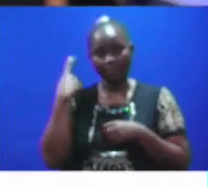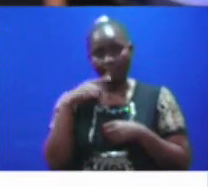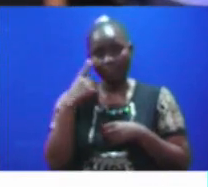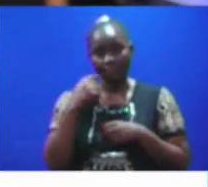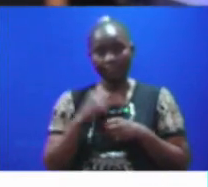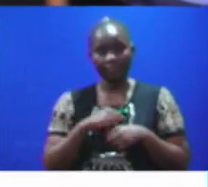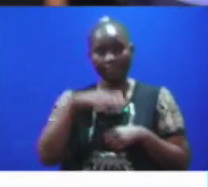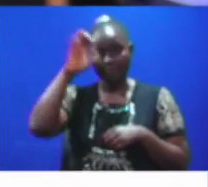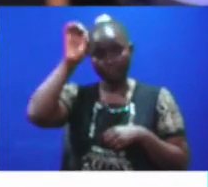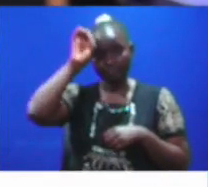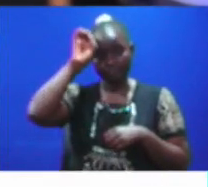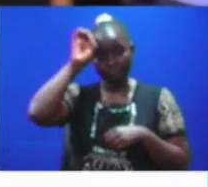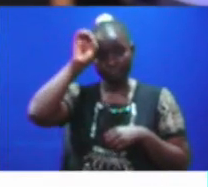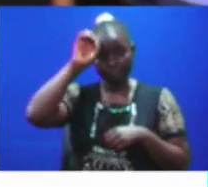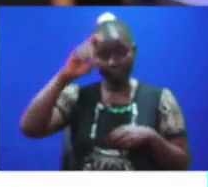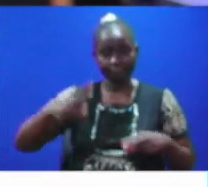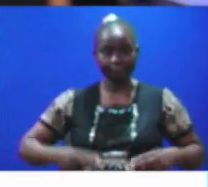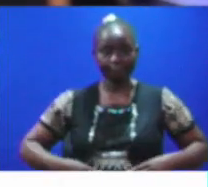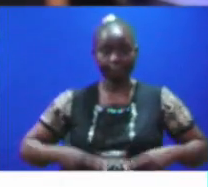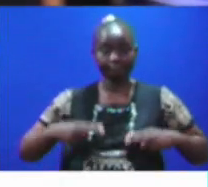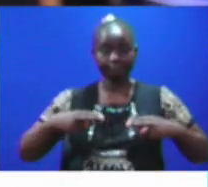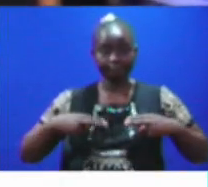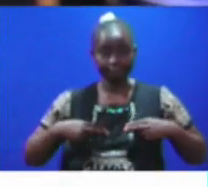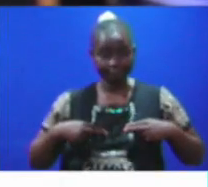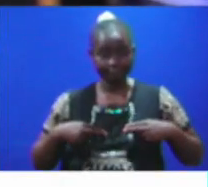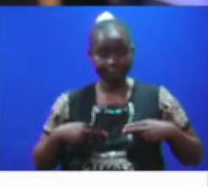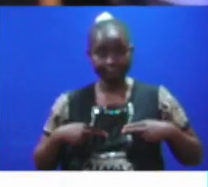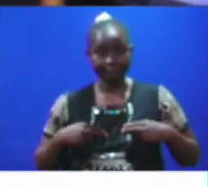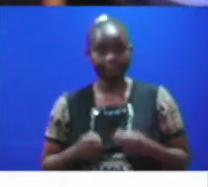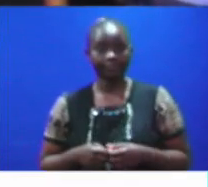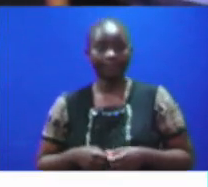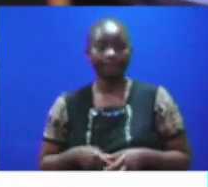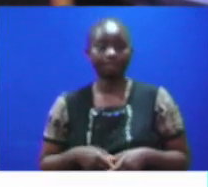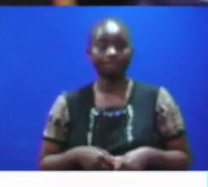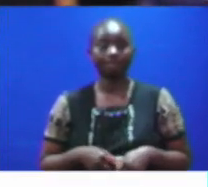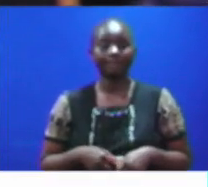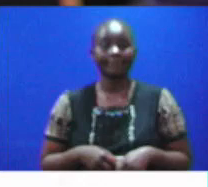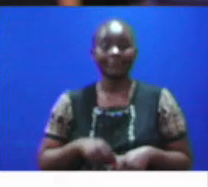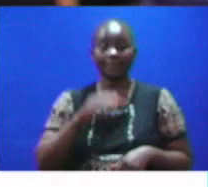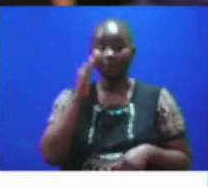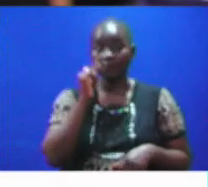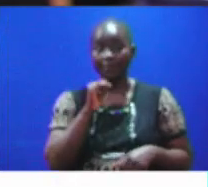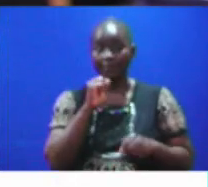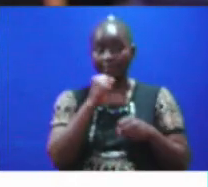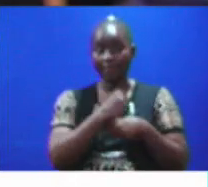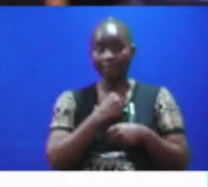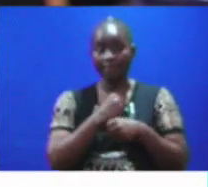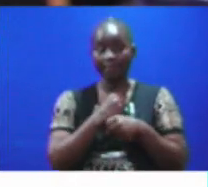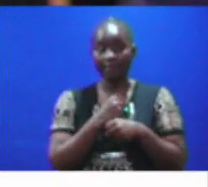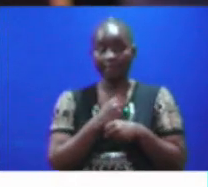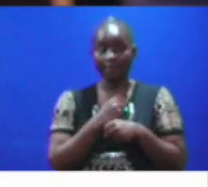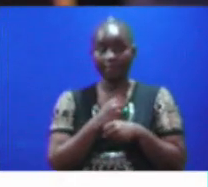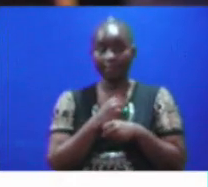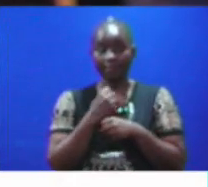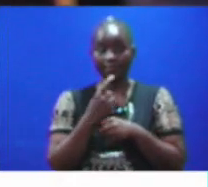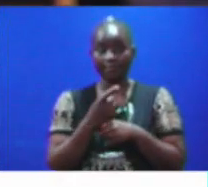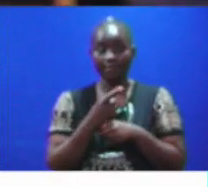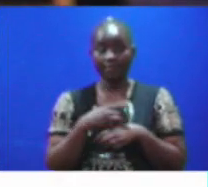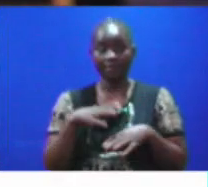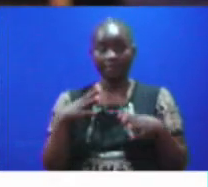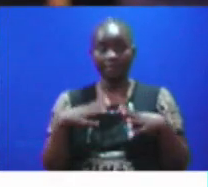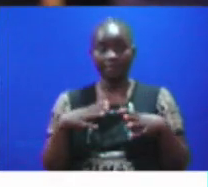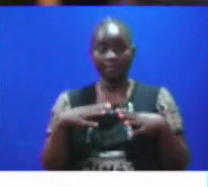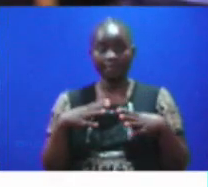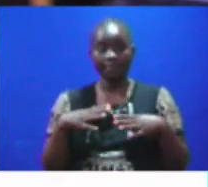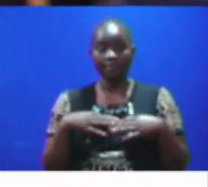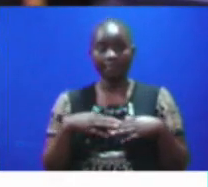kisemi na mangana yo ya health eko era ko nyara bona me go meye ibna ya bana funzi it